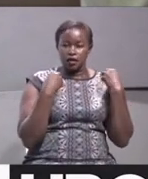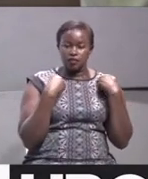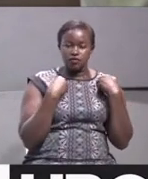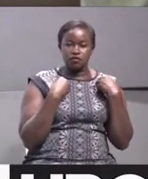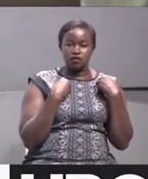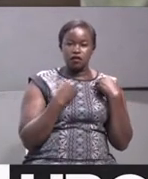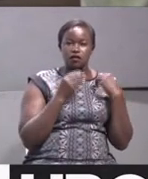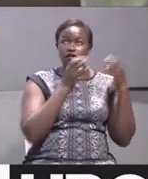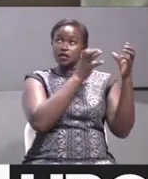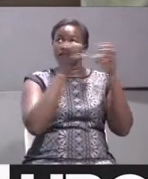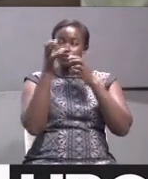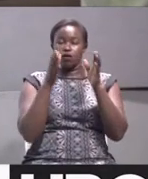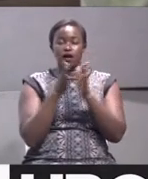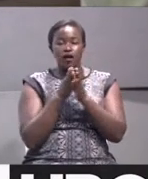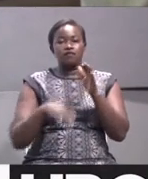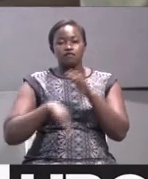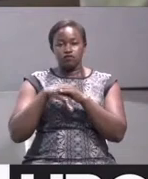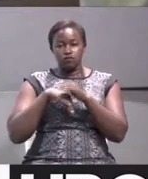football.